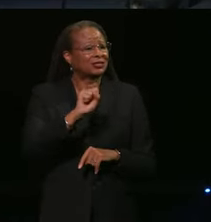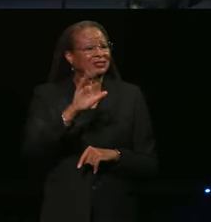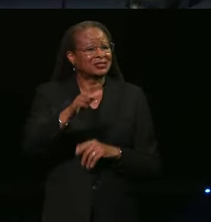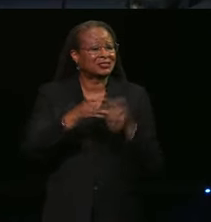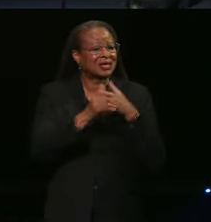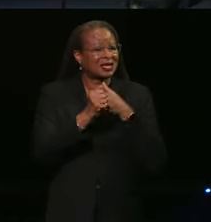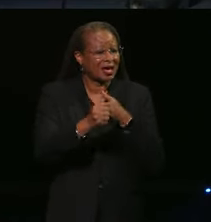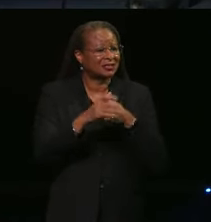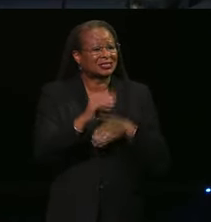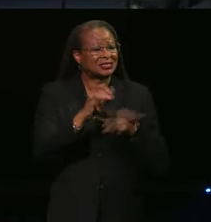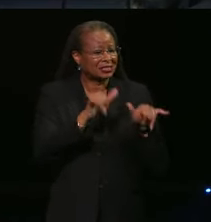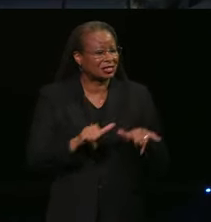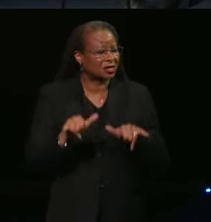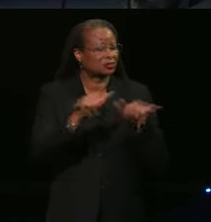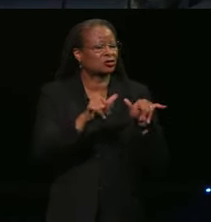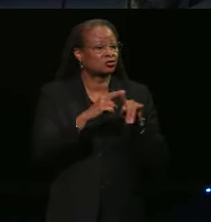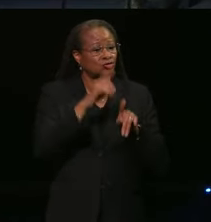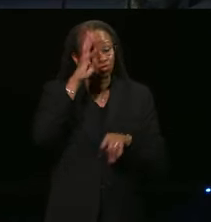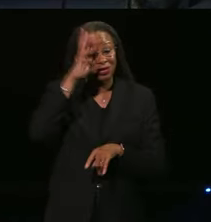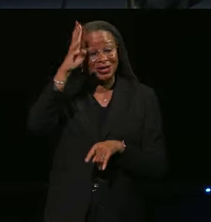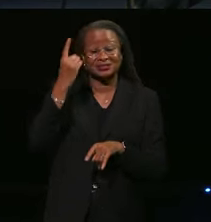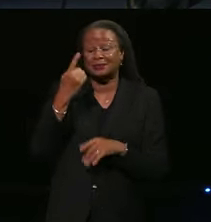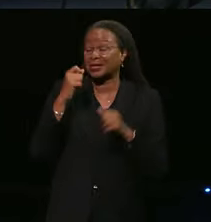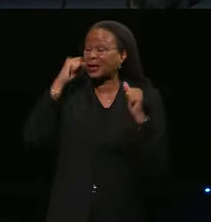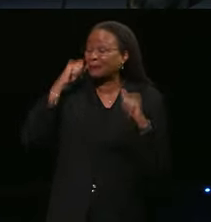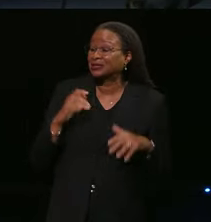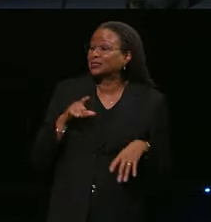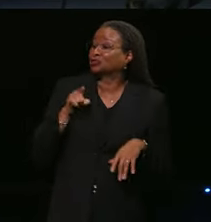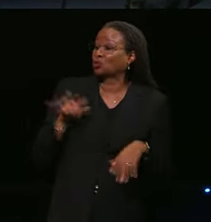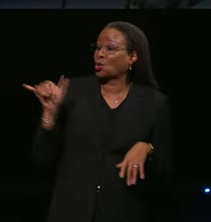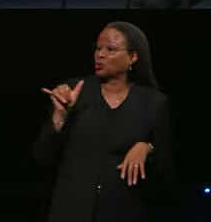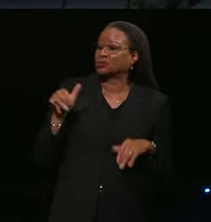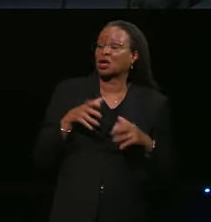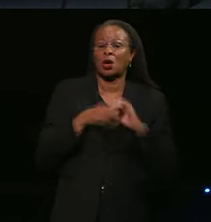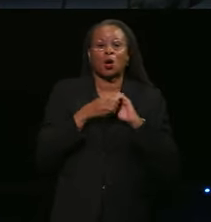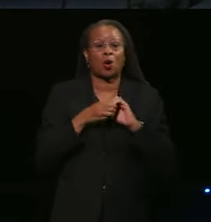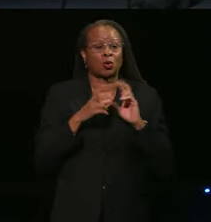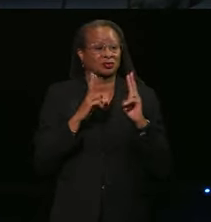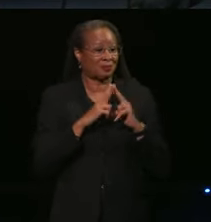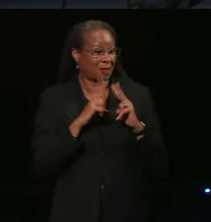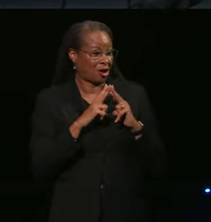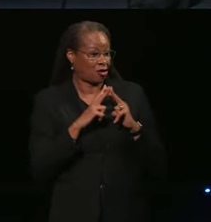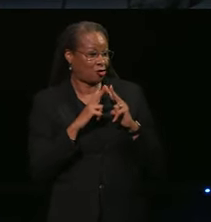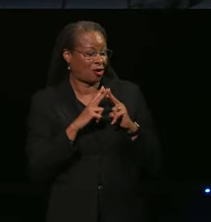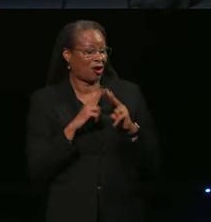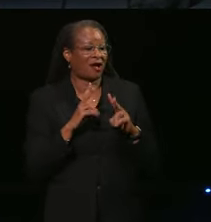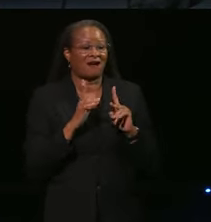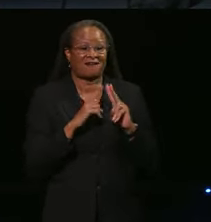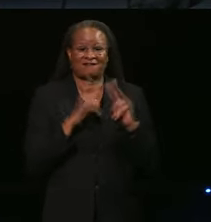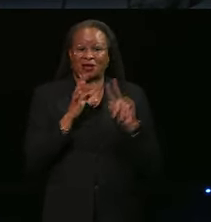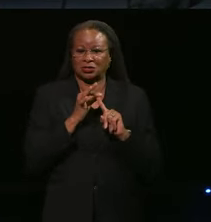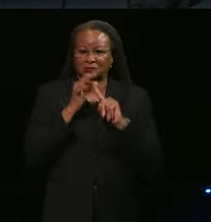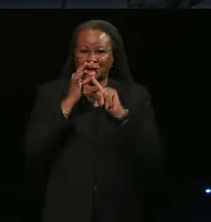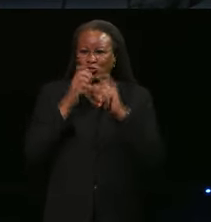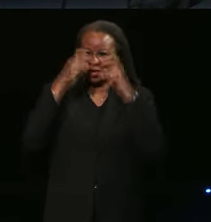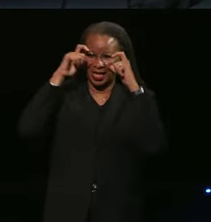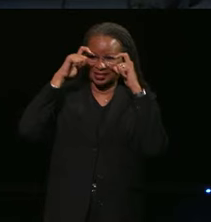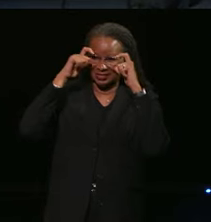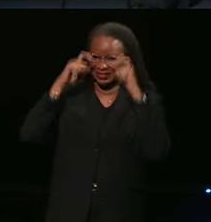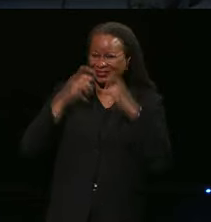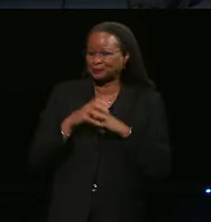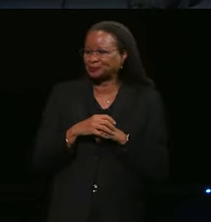Chris's standard to create something amazing. She also owns a pair of very special glasses.